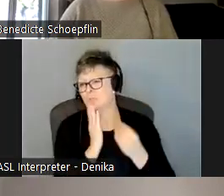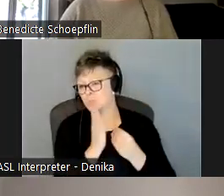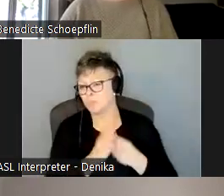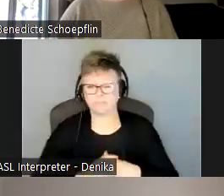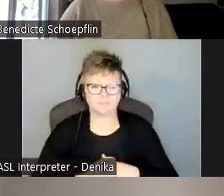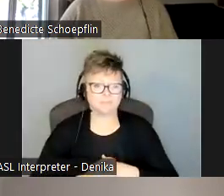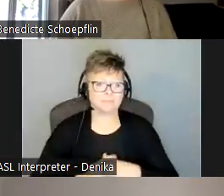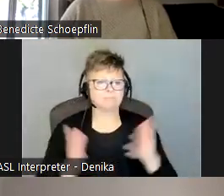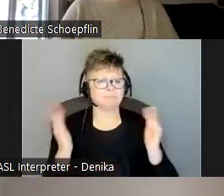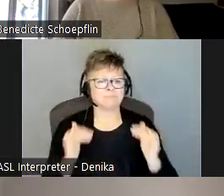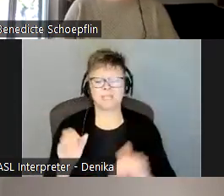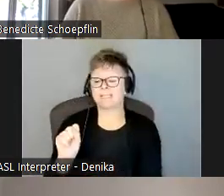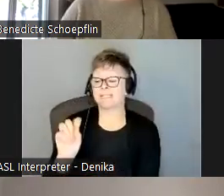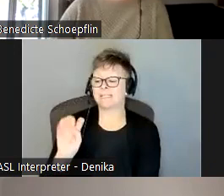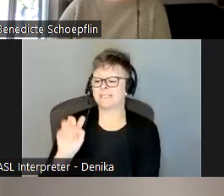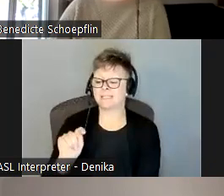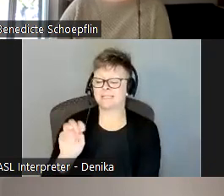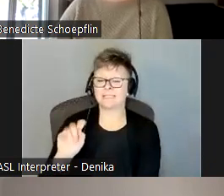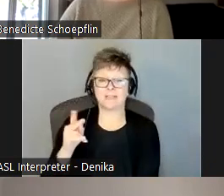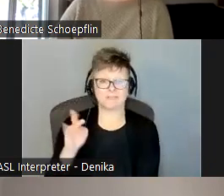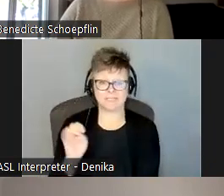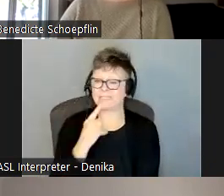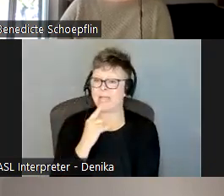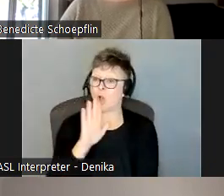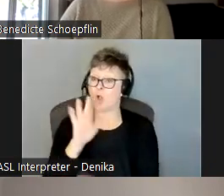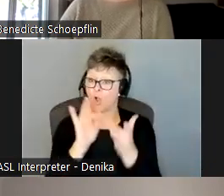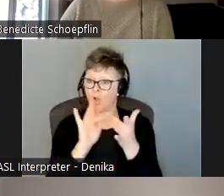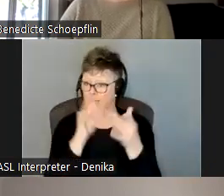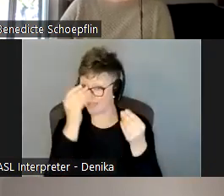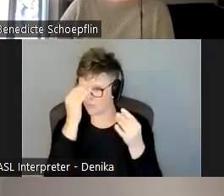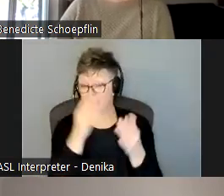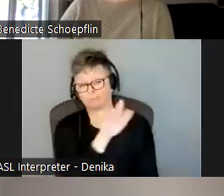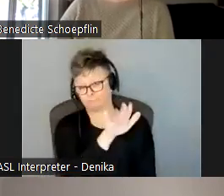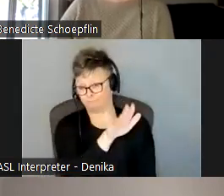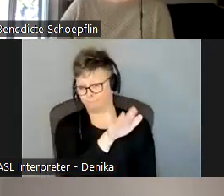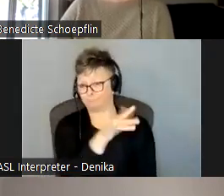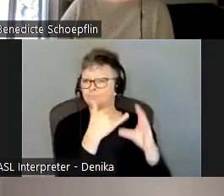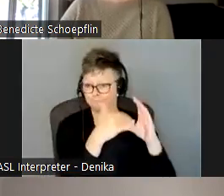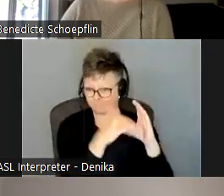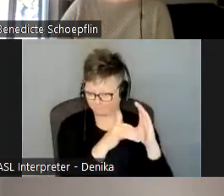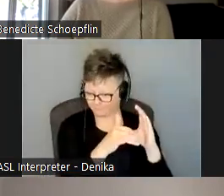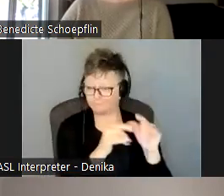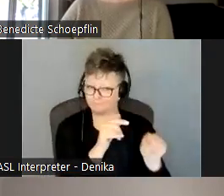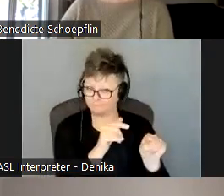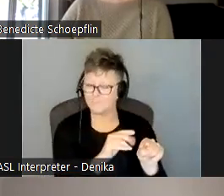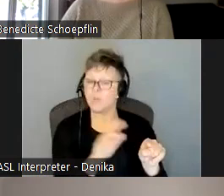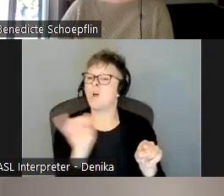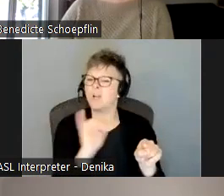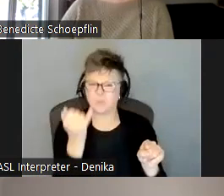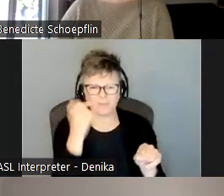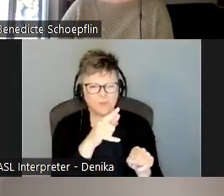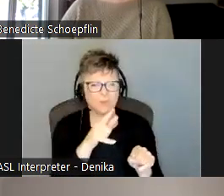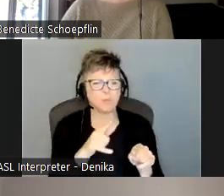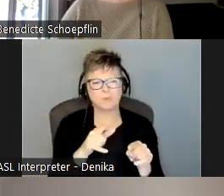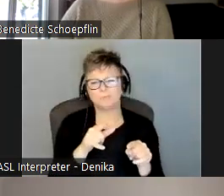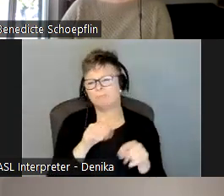Stephanie indicated she's her contact information. There's her email. I would encourage you also, if you're on social media,